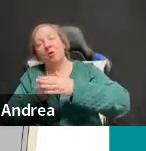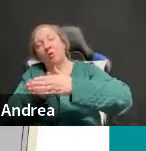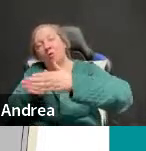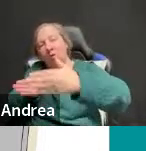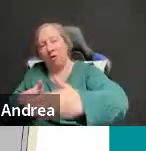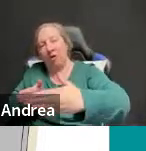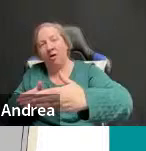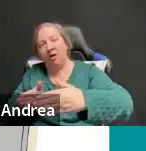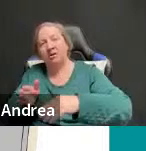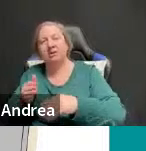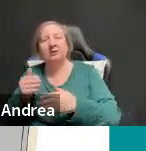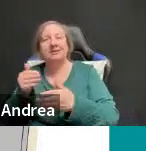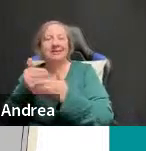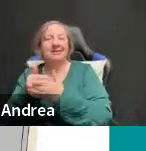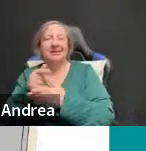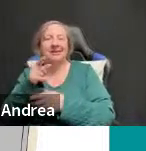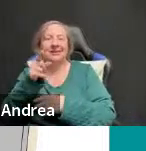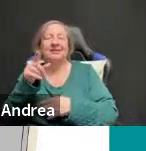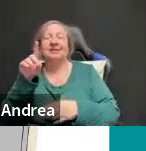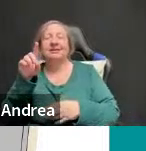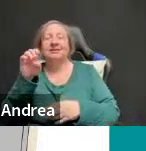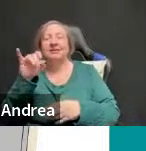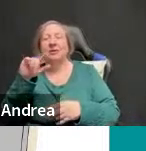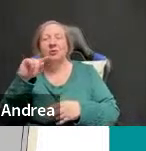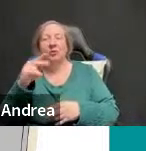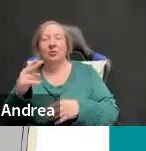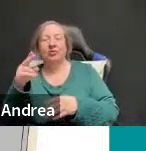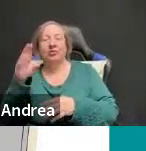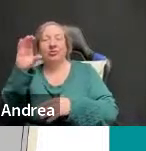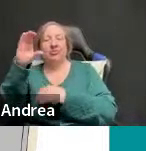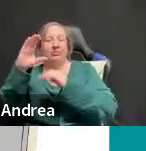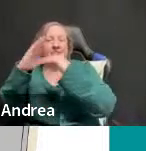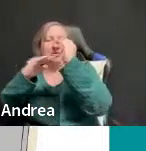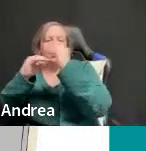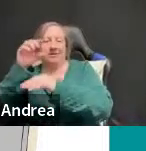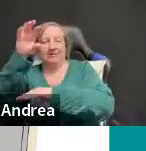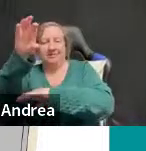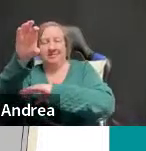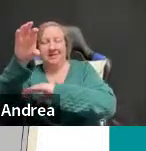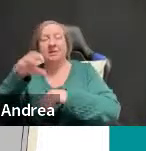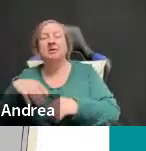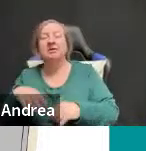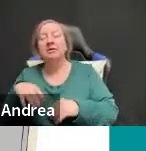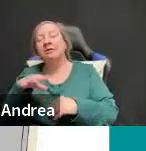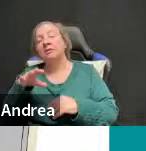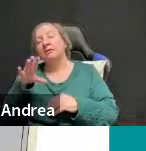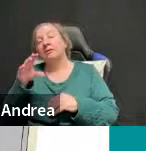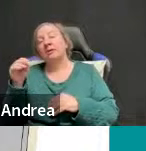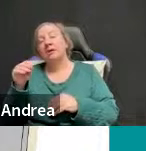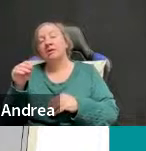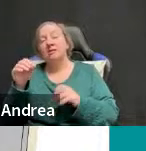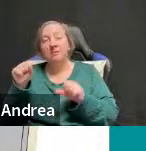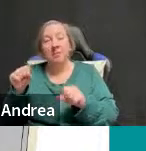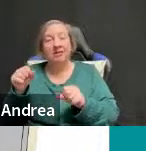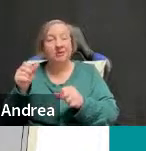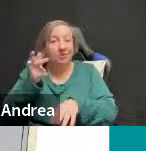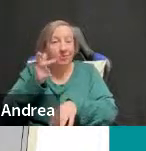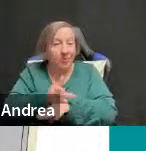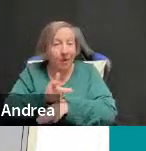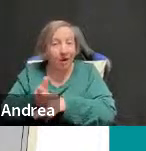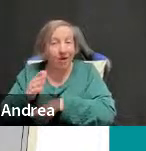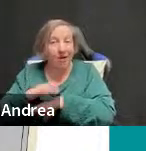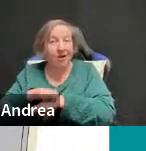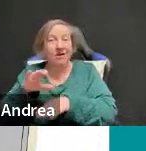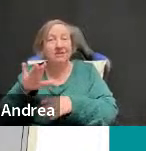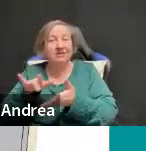there. And here we're showing a two-way cycle track and the ability to have some parking on Center Avenue